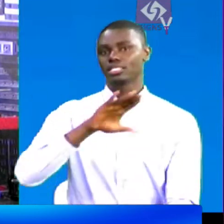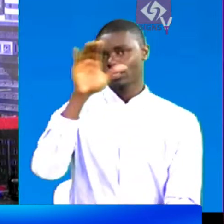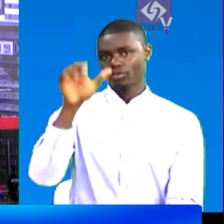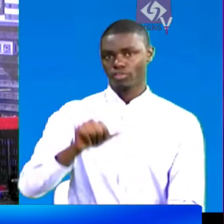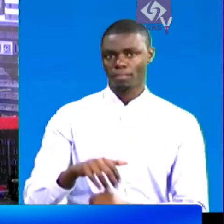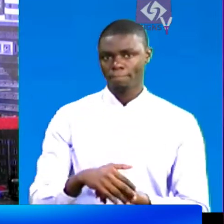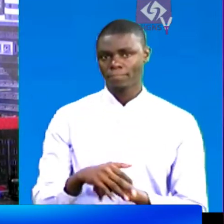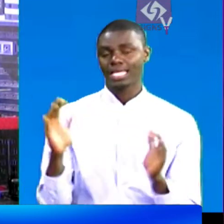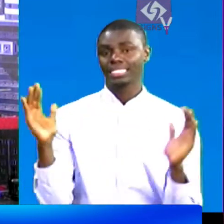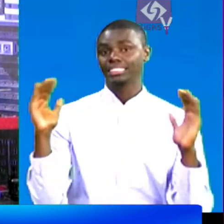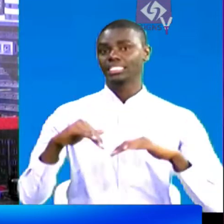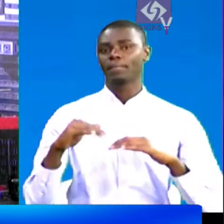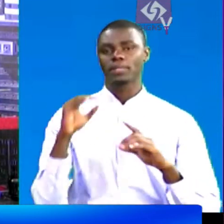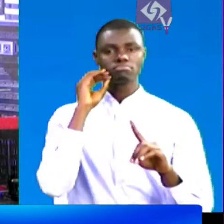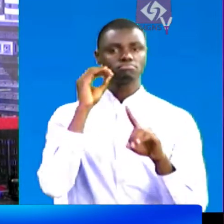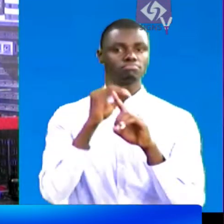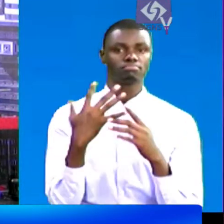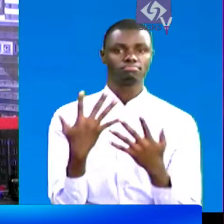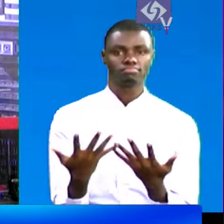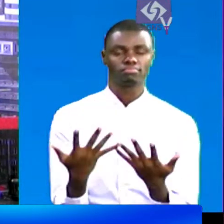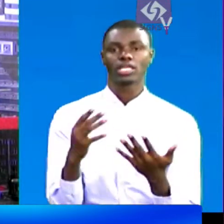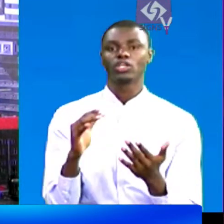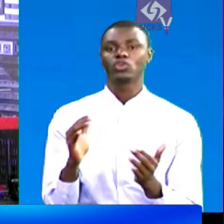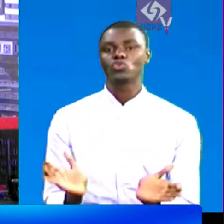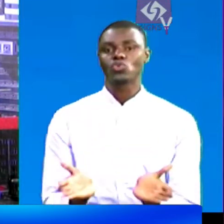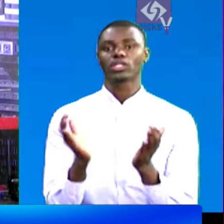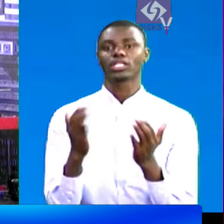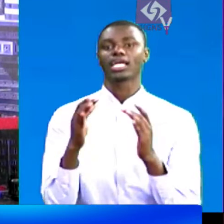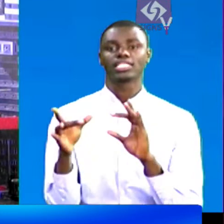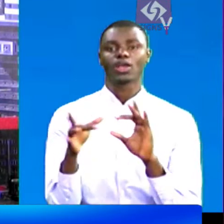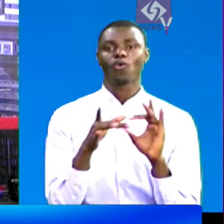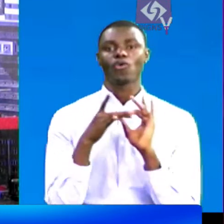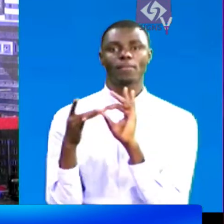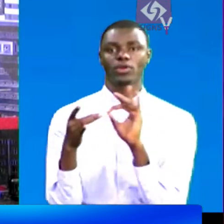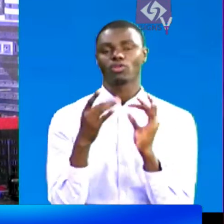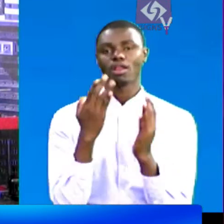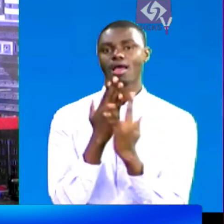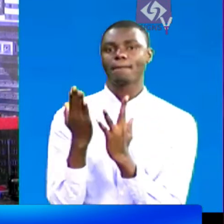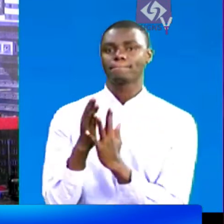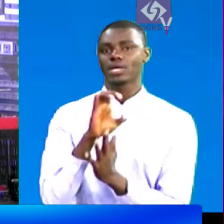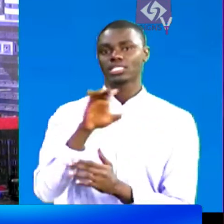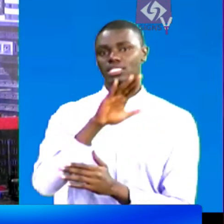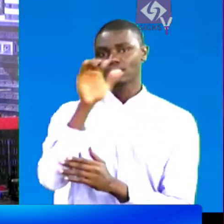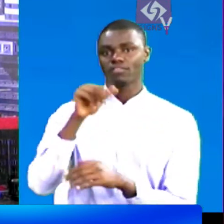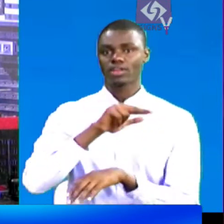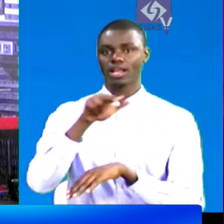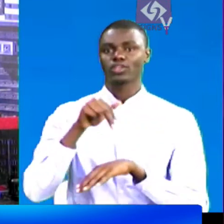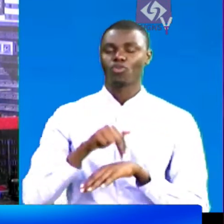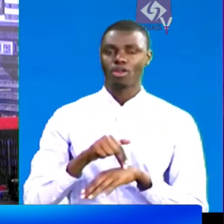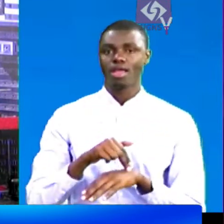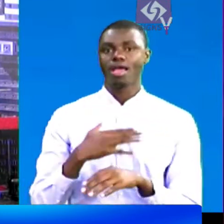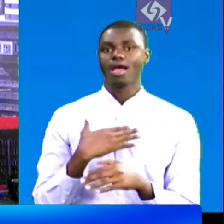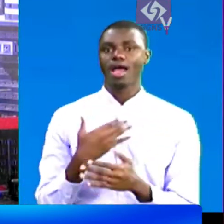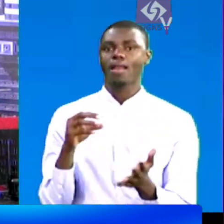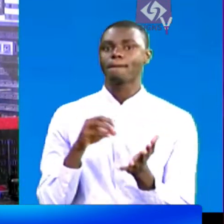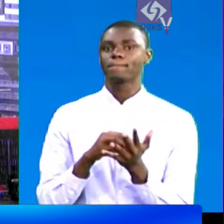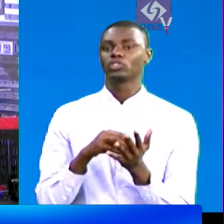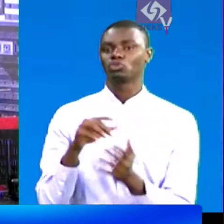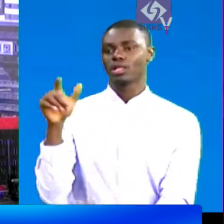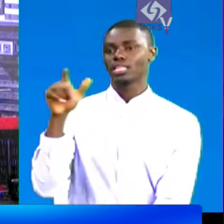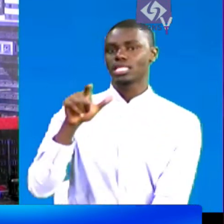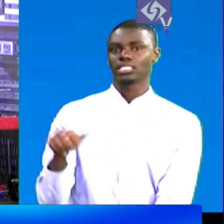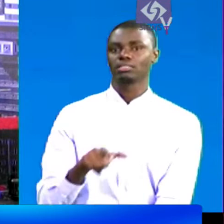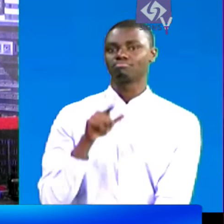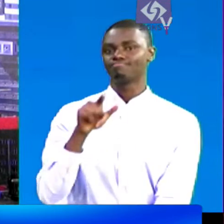Africa. The summit's objective is to encourage collaboration among East African nations and position the region